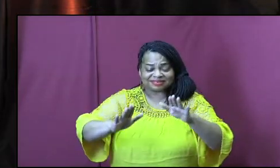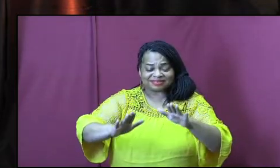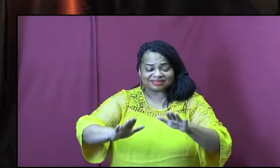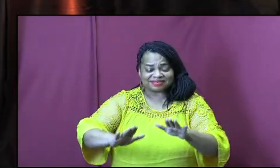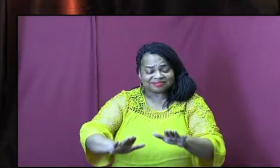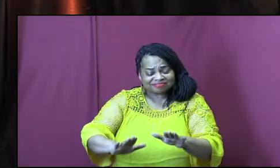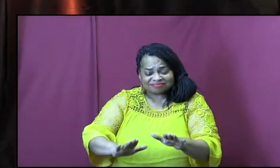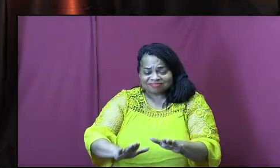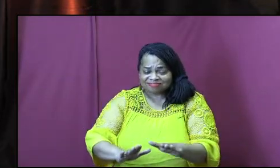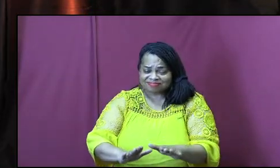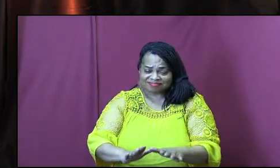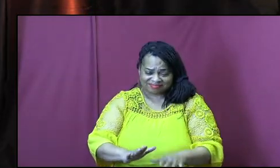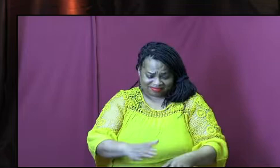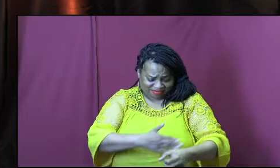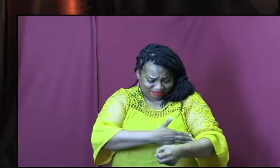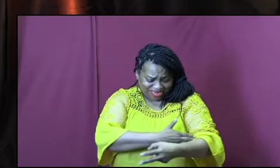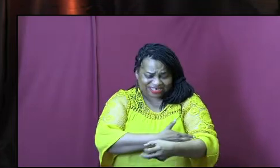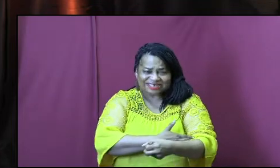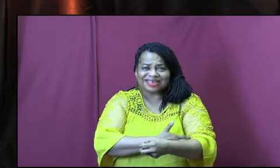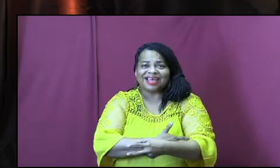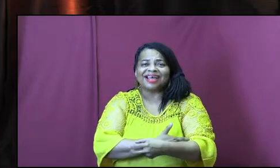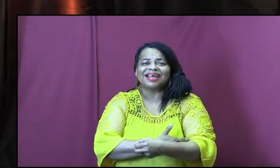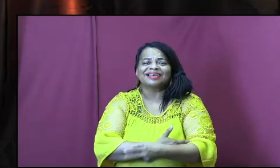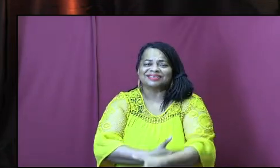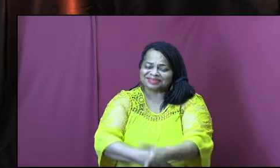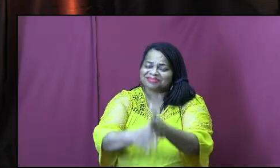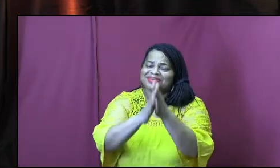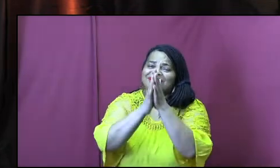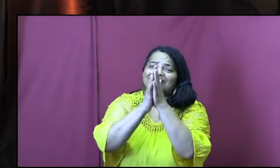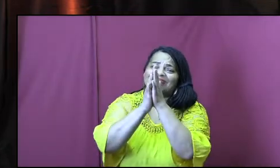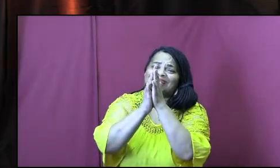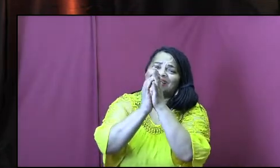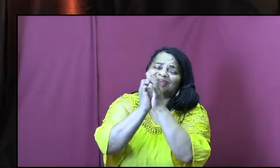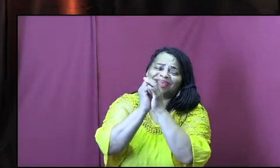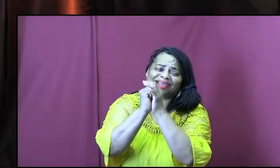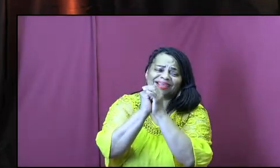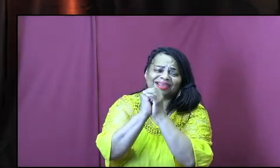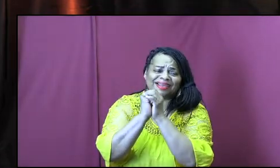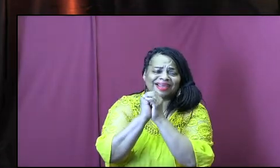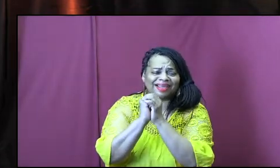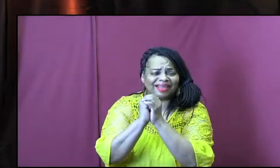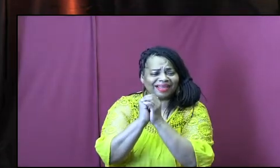kneels at midnight to pray.